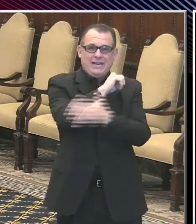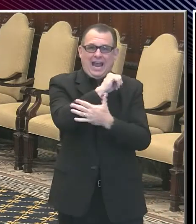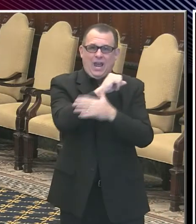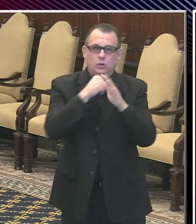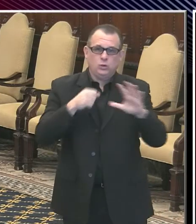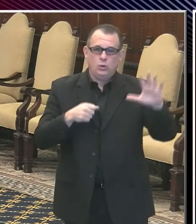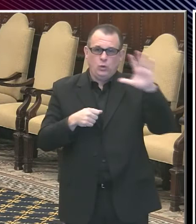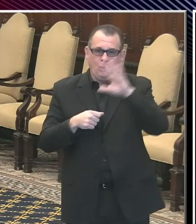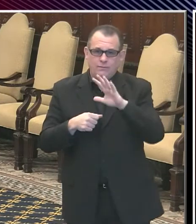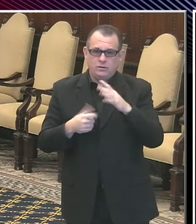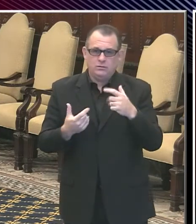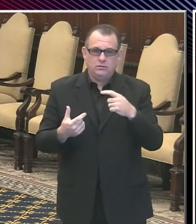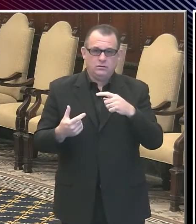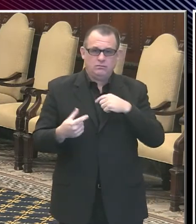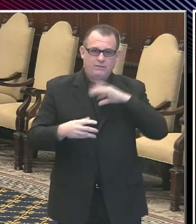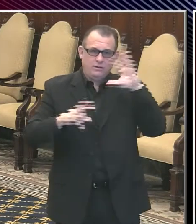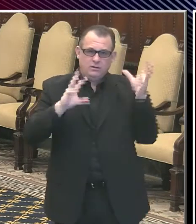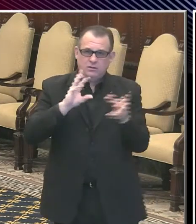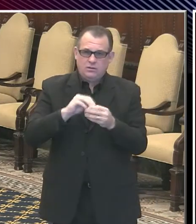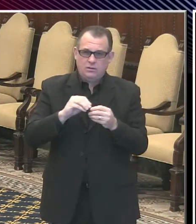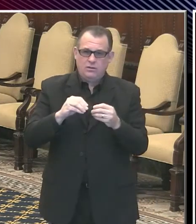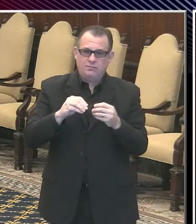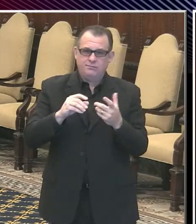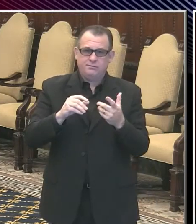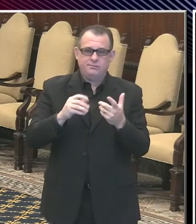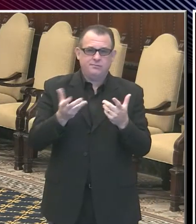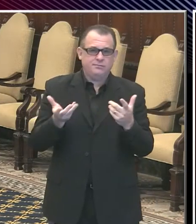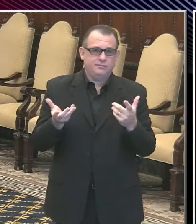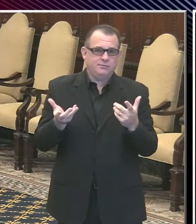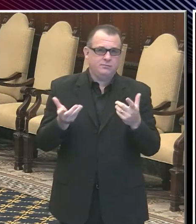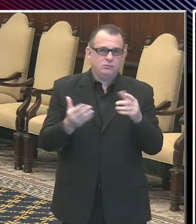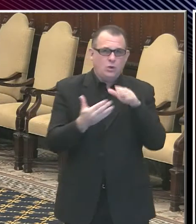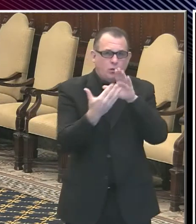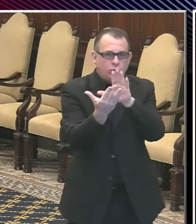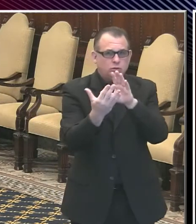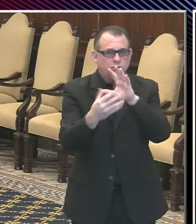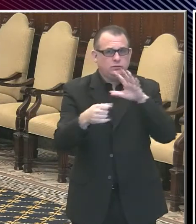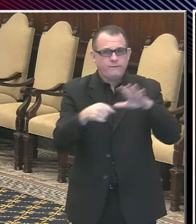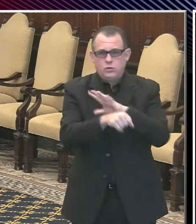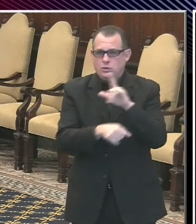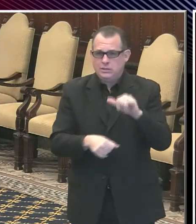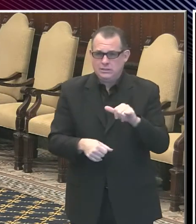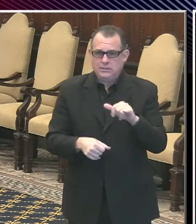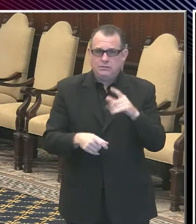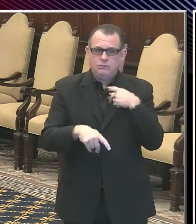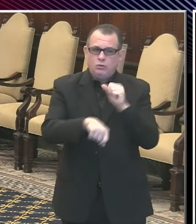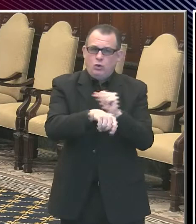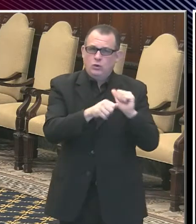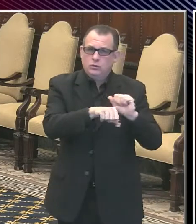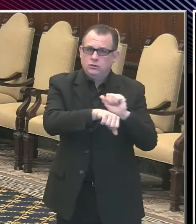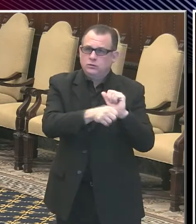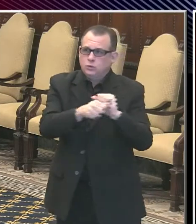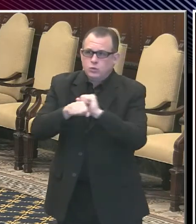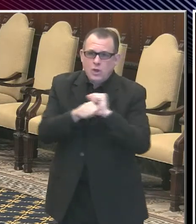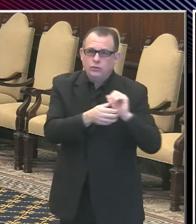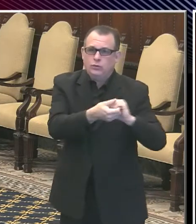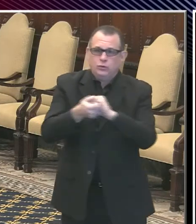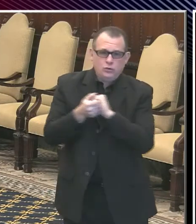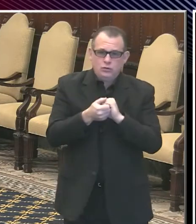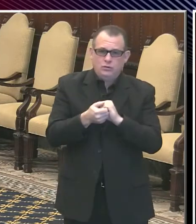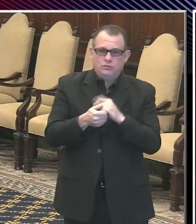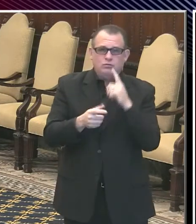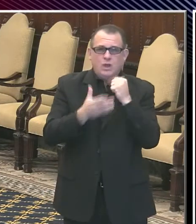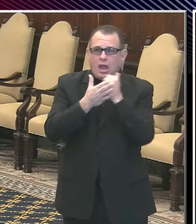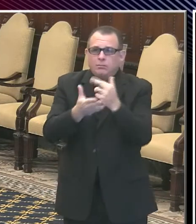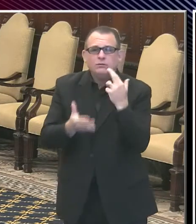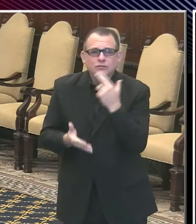of comprehensive approach that we all can move forward on. I certainly believe that we should do everything we can to help restaurants when the time comes, but